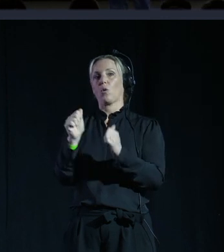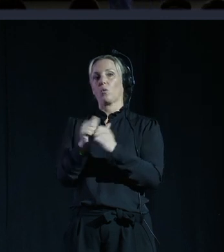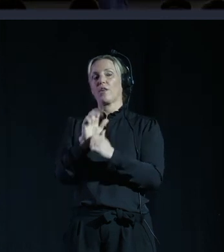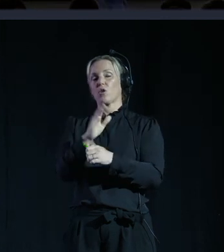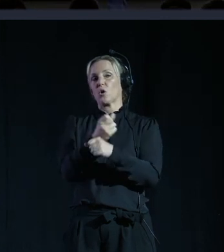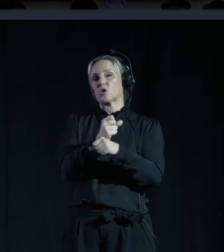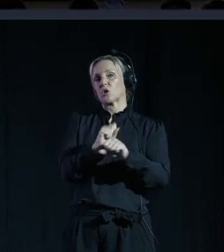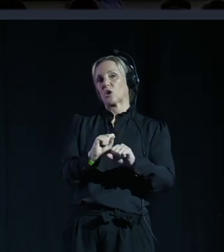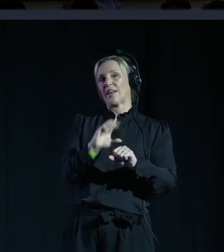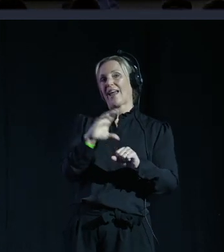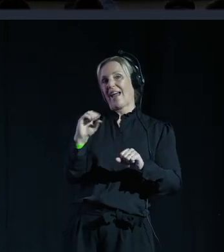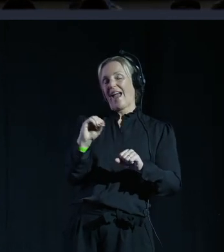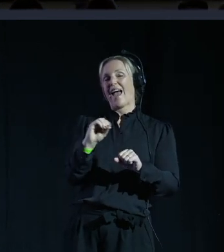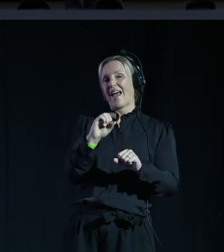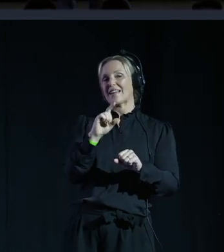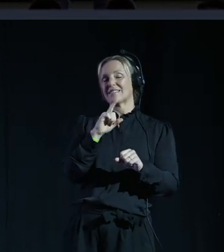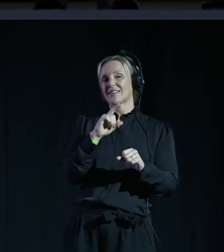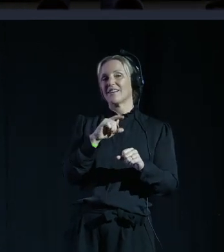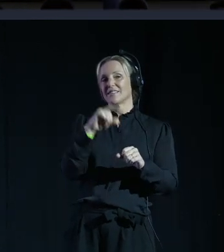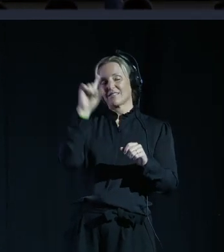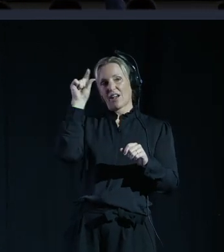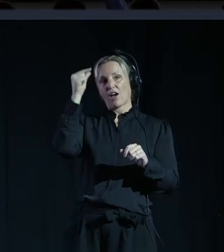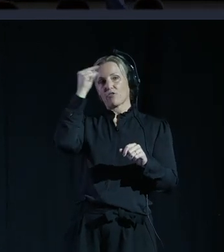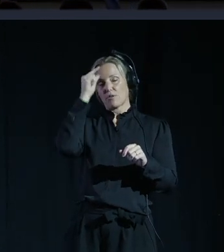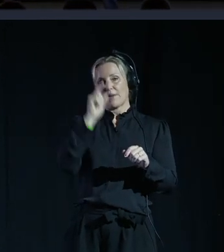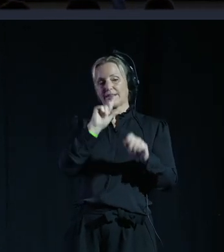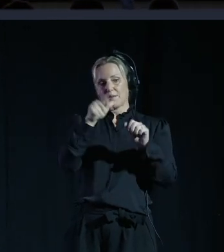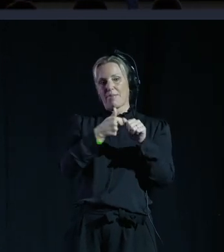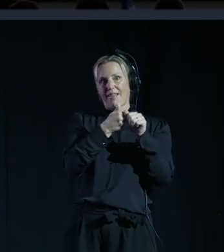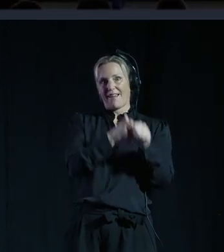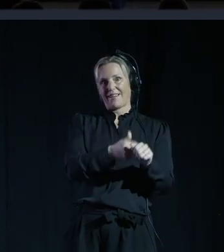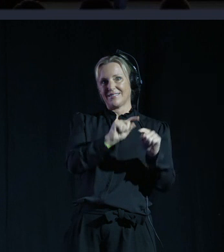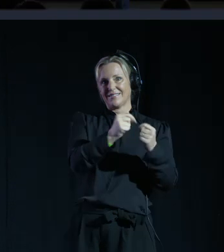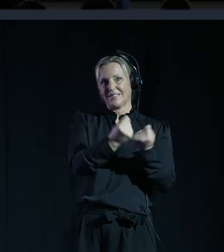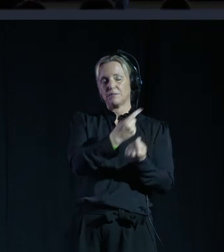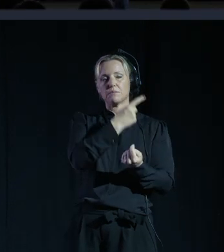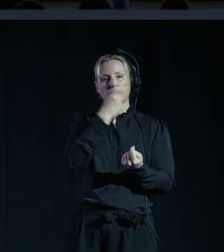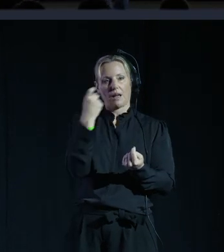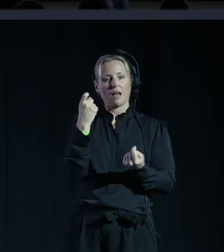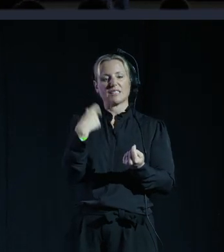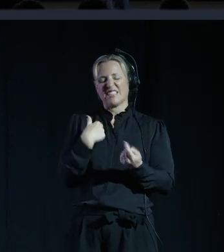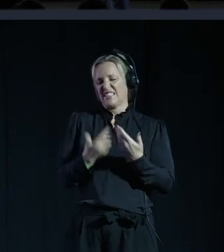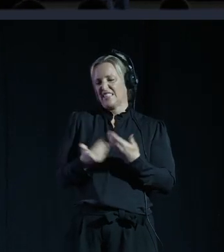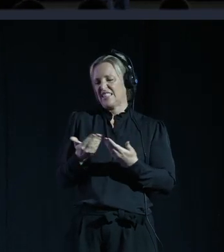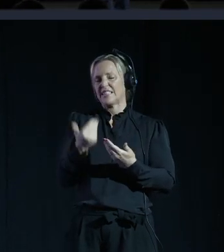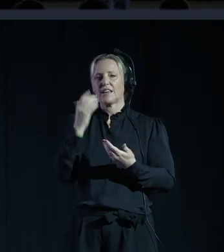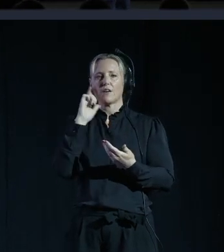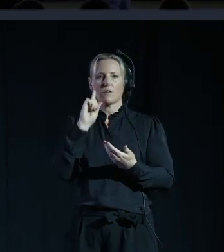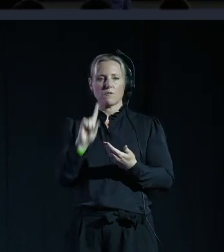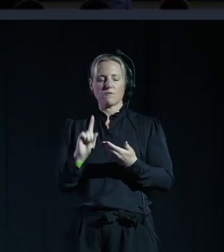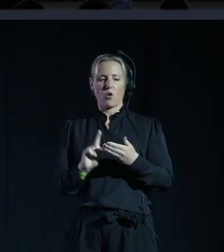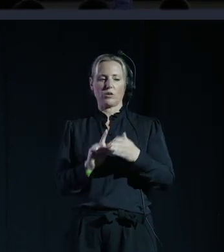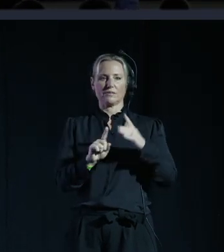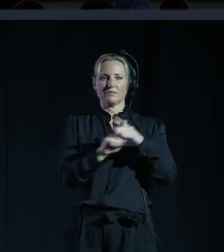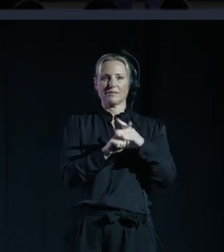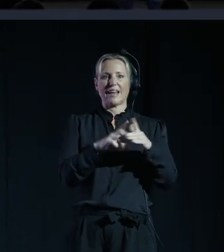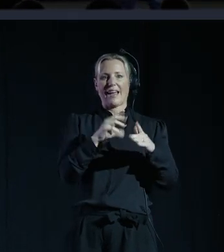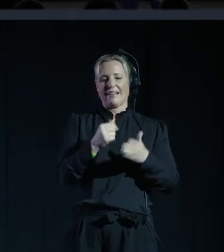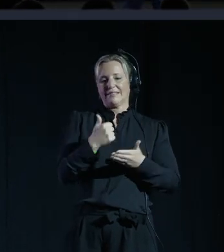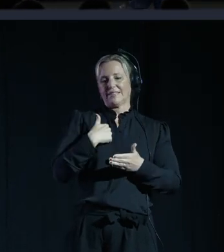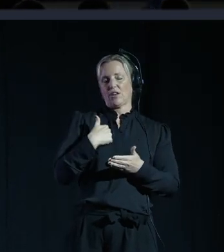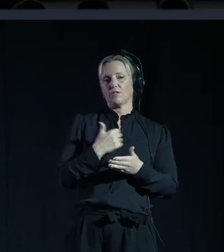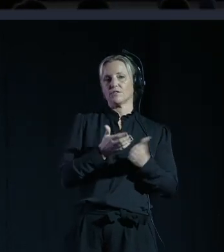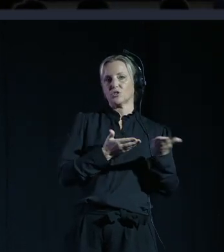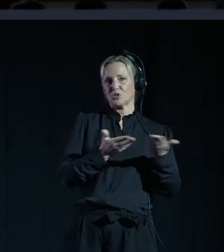with cloud authentication. It has managed versions to make it easy to roll out, and it's got a simple installation for self-service.